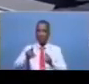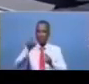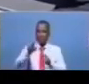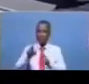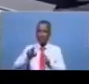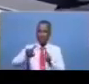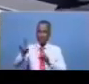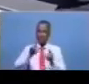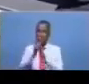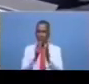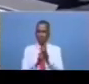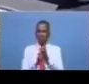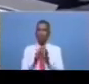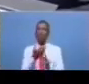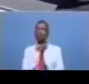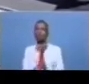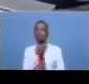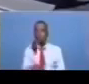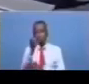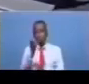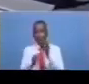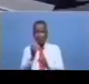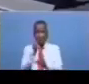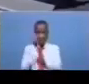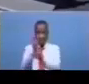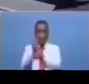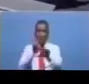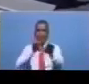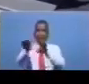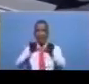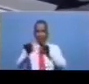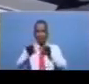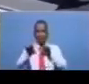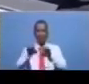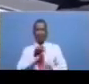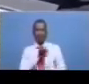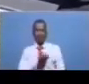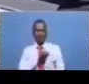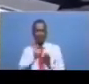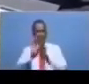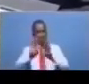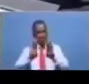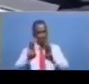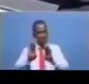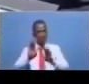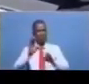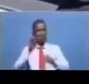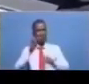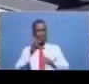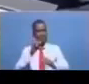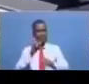to do something in law. But if by your own actions or conduct you make another